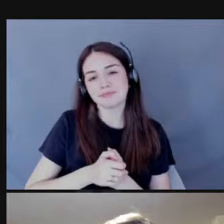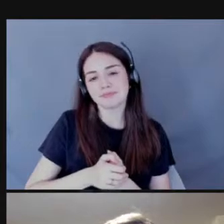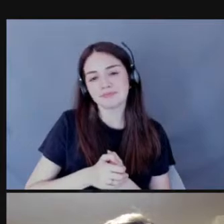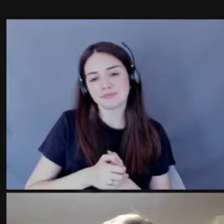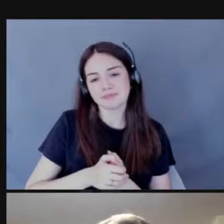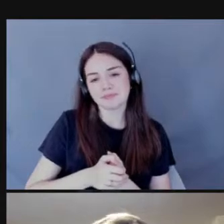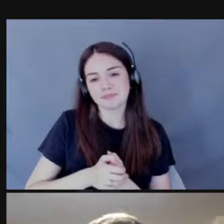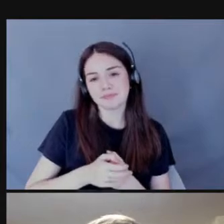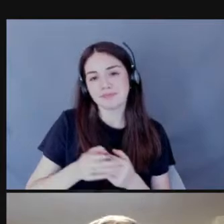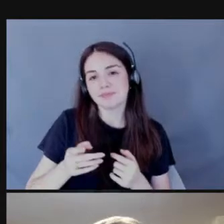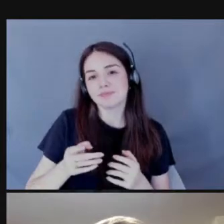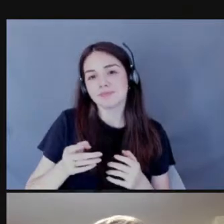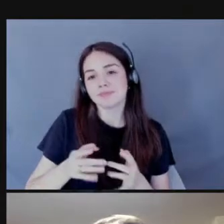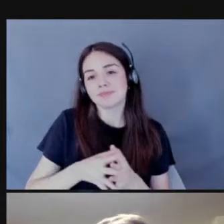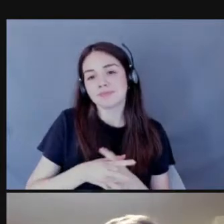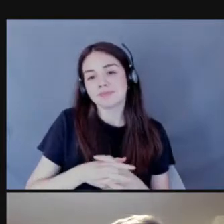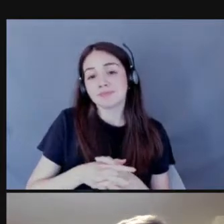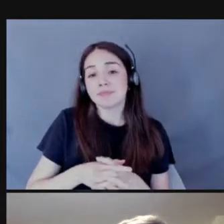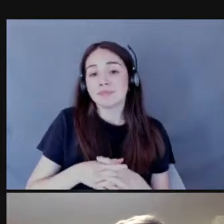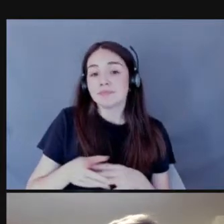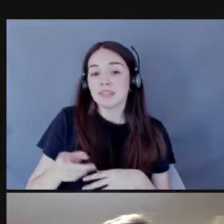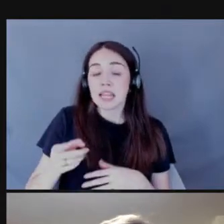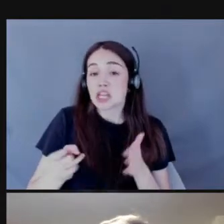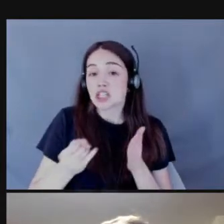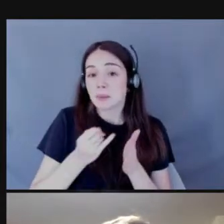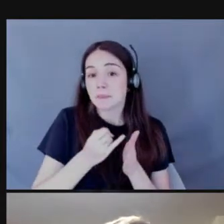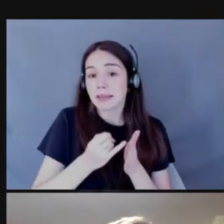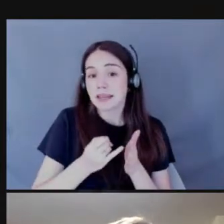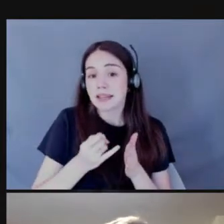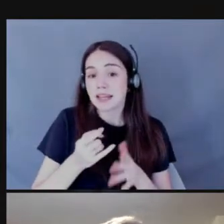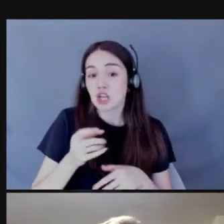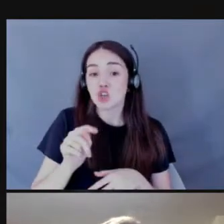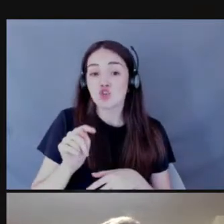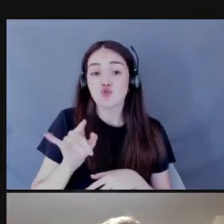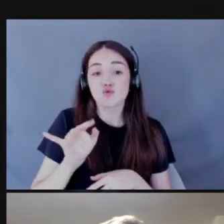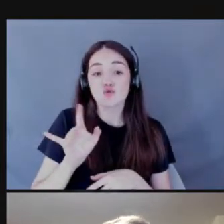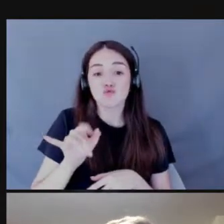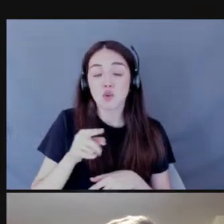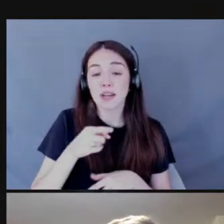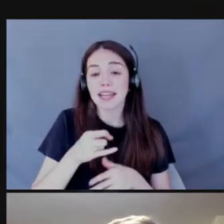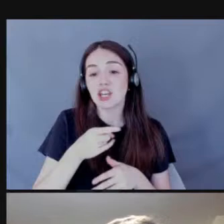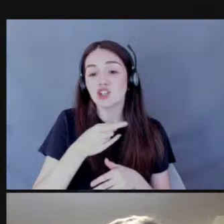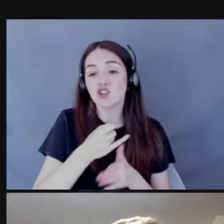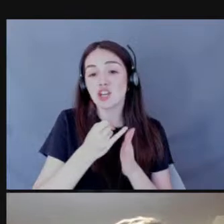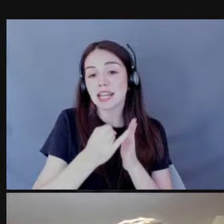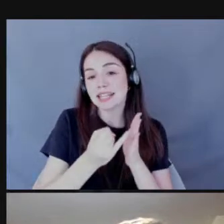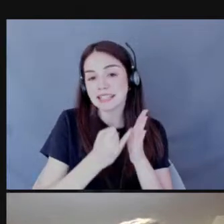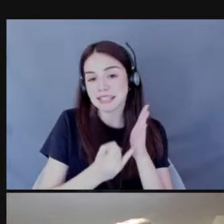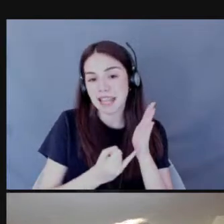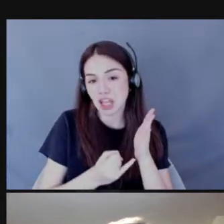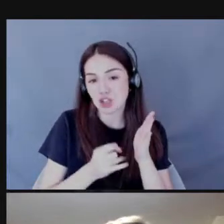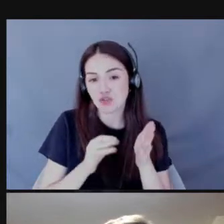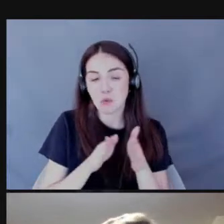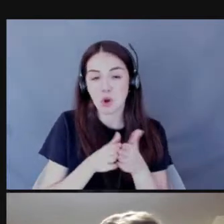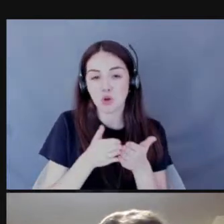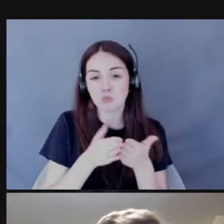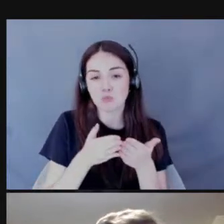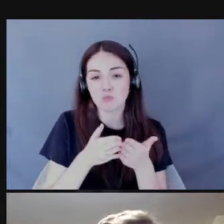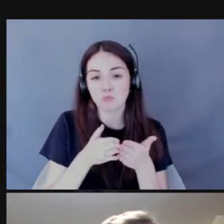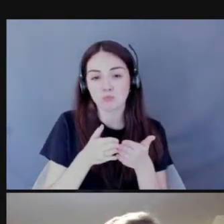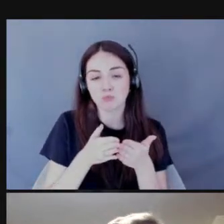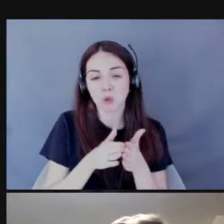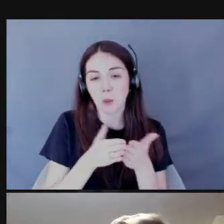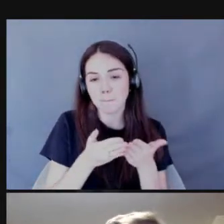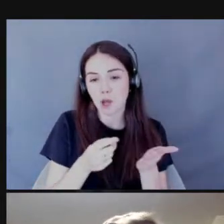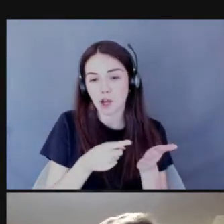should show you. So here's some sketches that Trudy made in her sailboat's logbook. She sketched